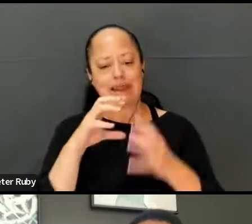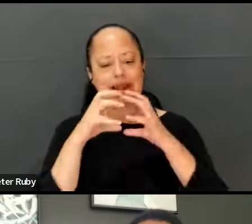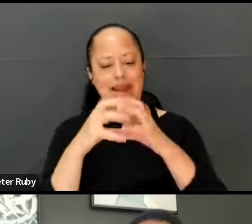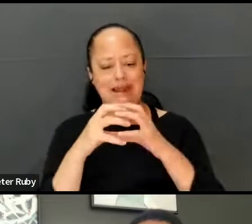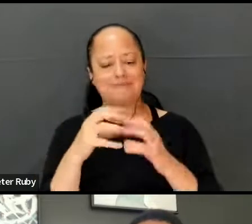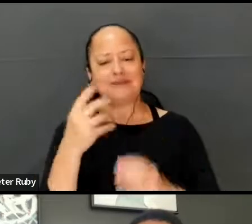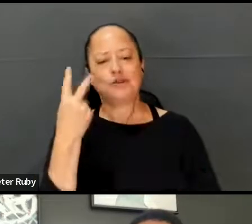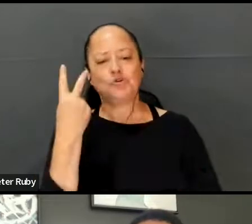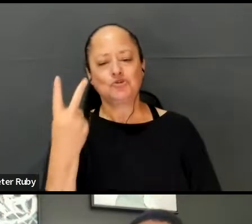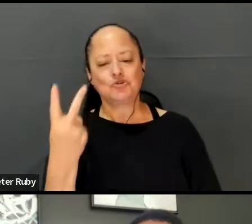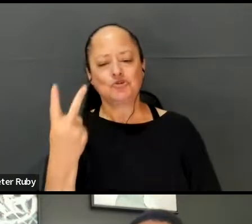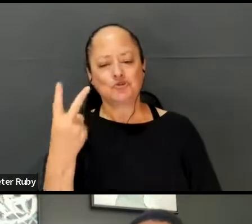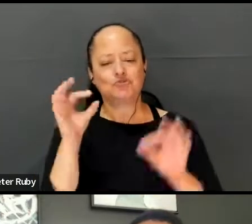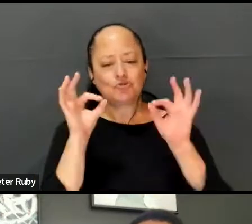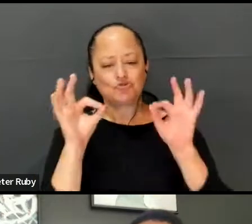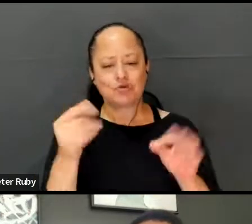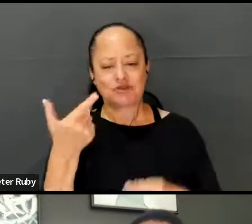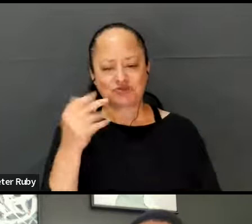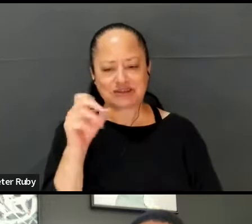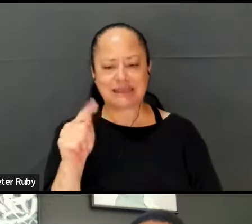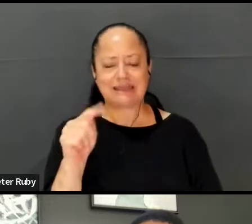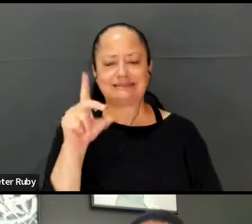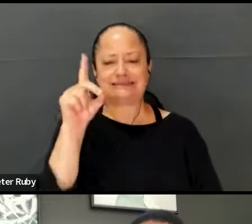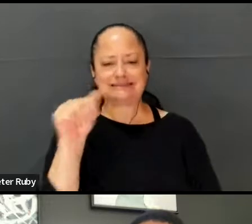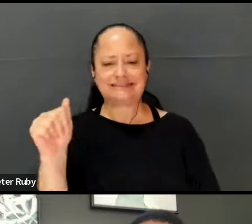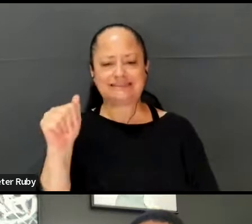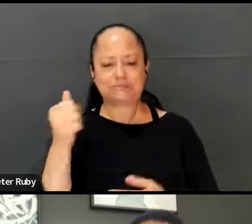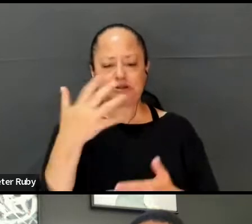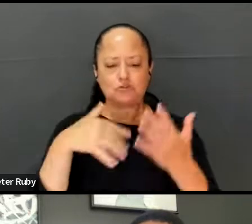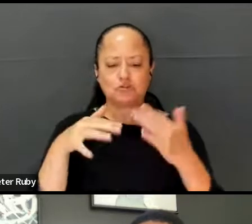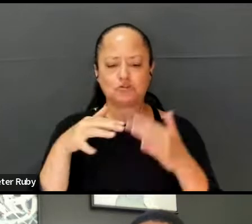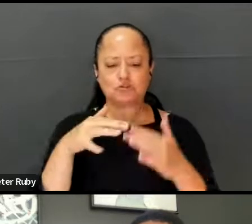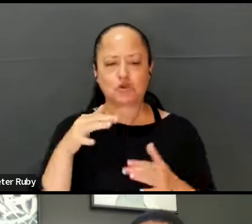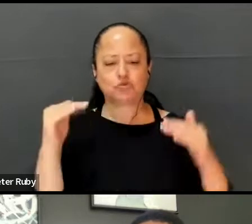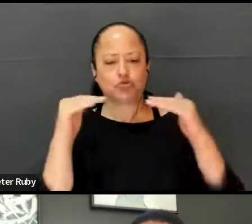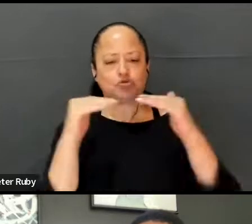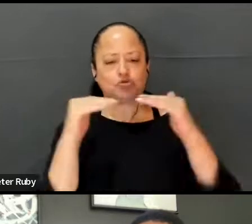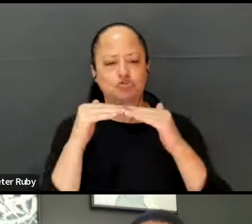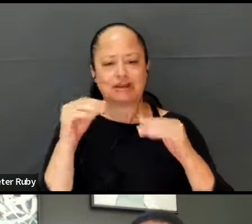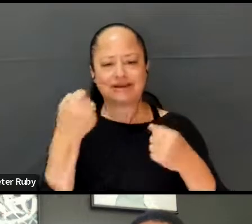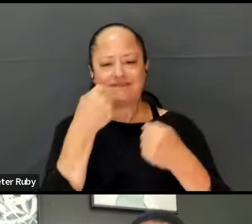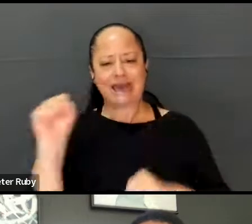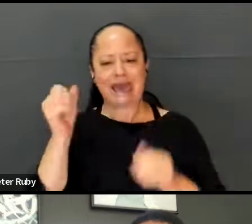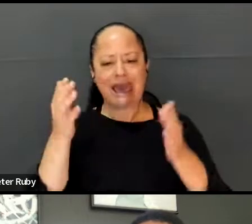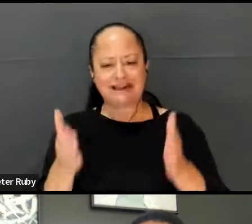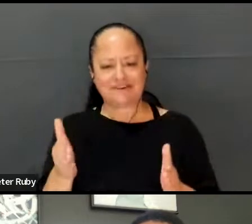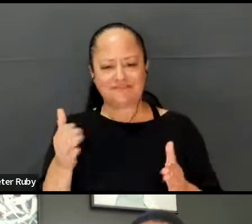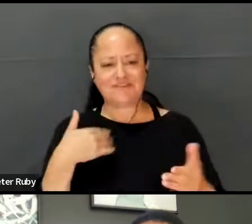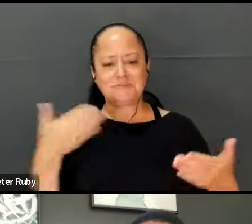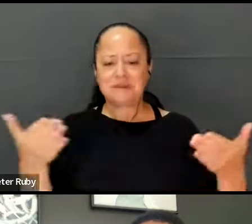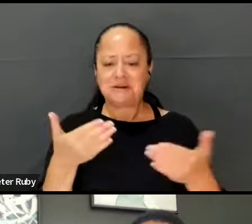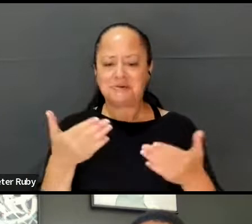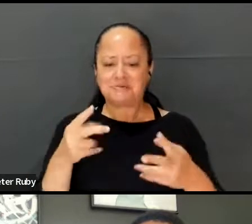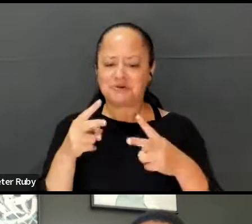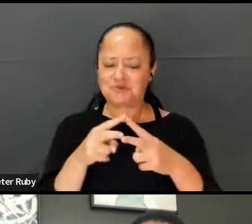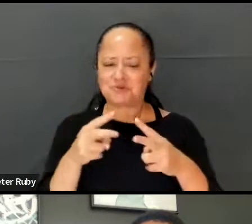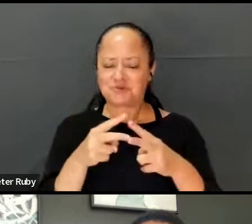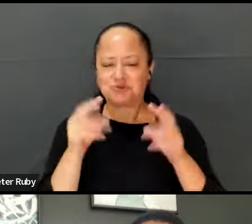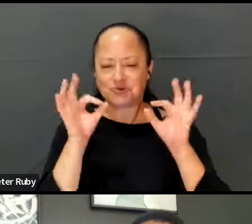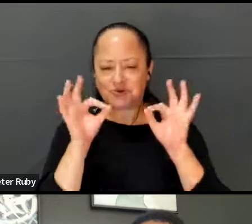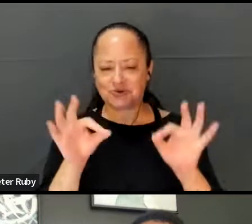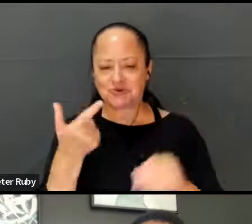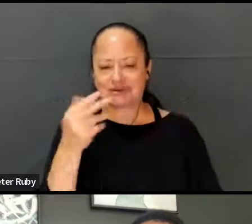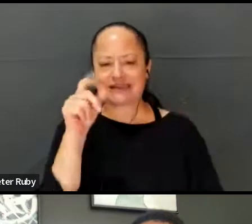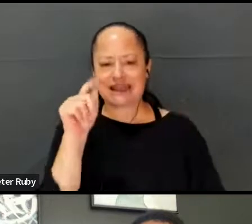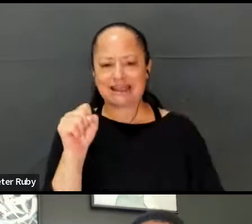are disability and social justice activists, and I'm excited to introduce our two incredible guests today. So we have